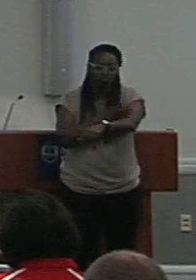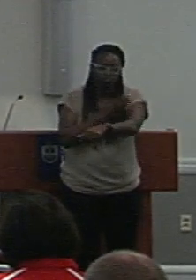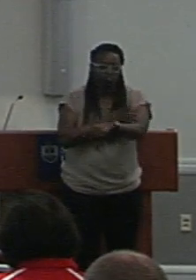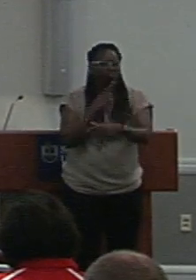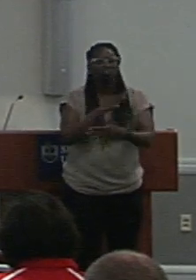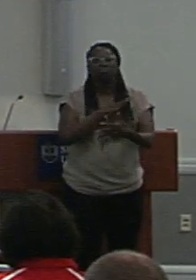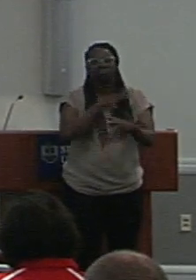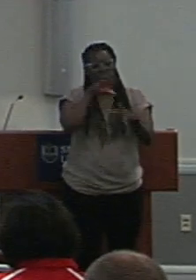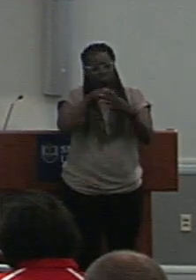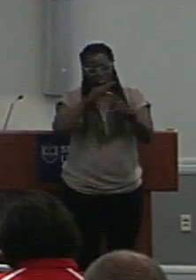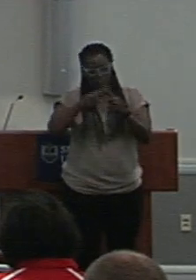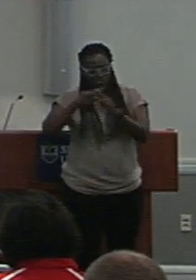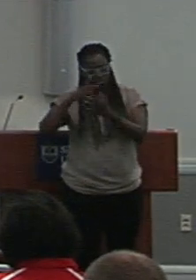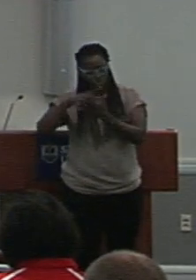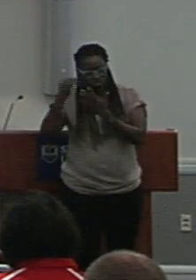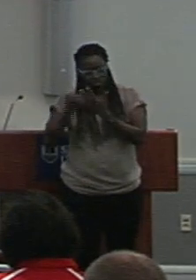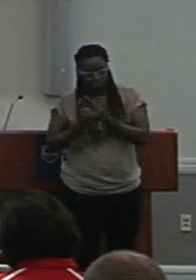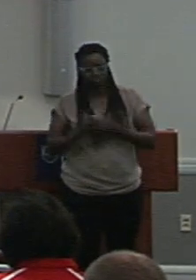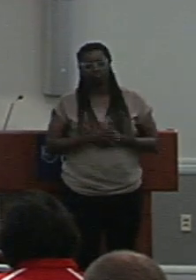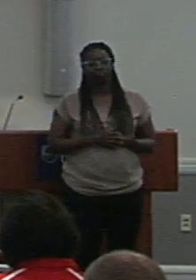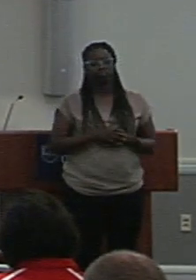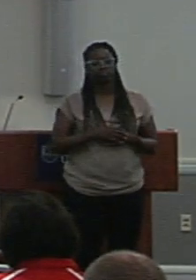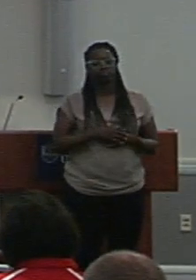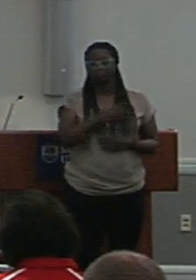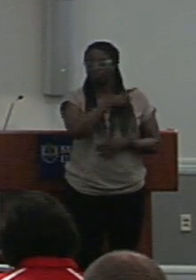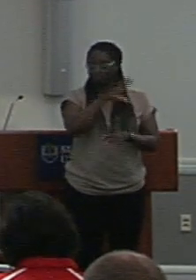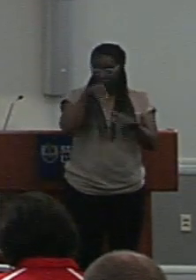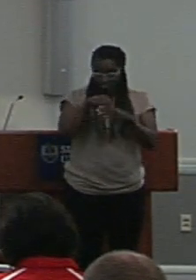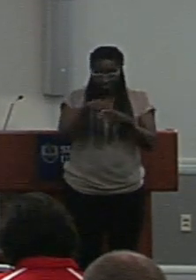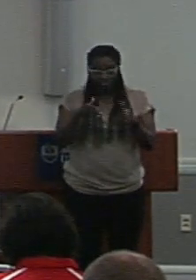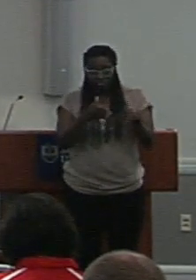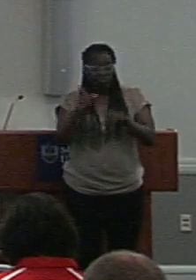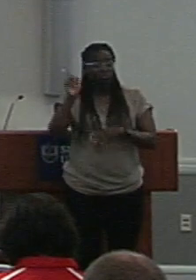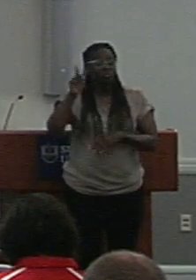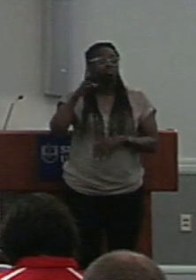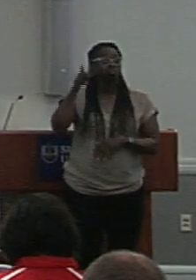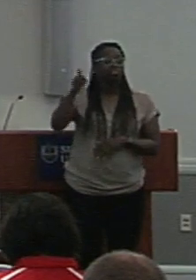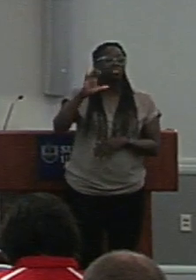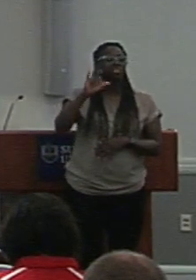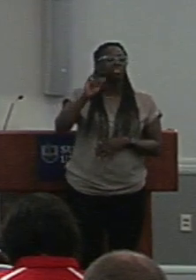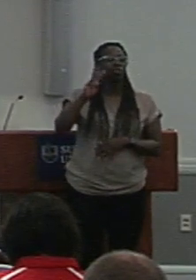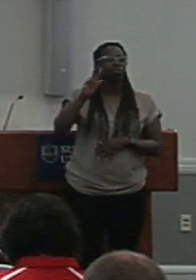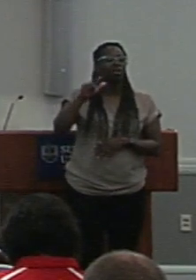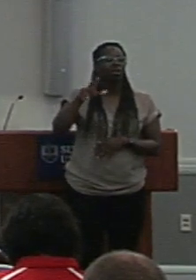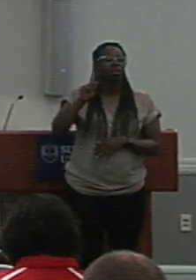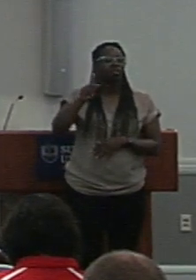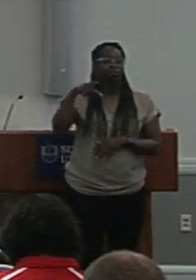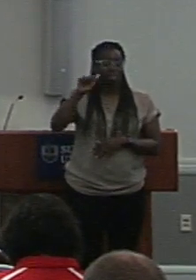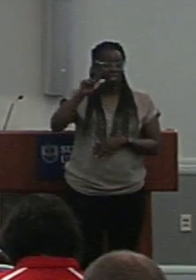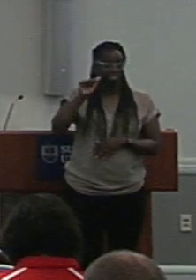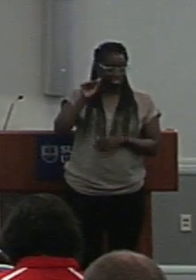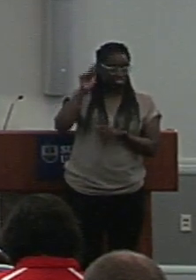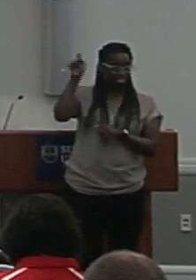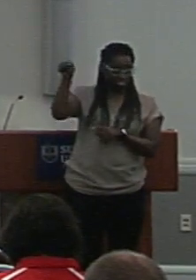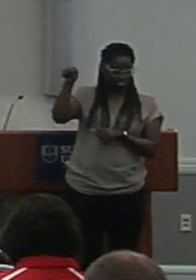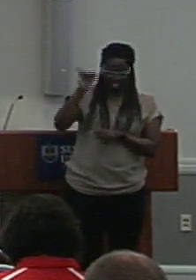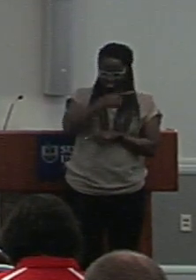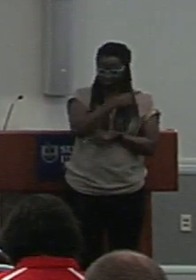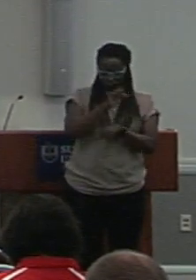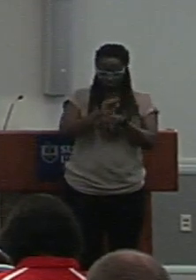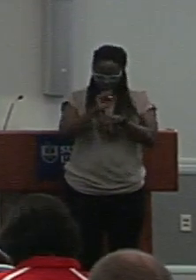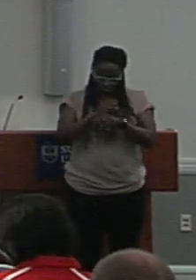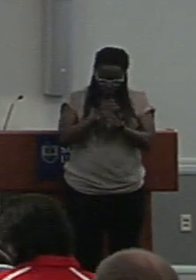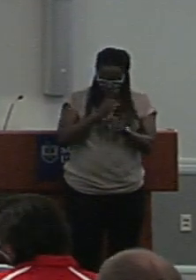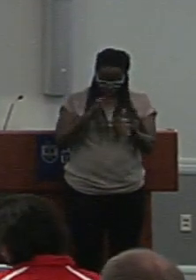Hall Plaza, which we were able to have Mayor Menino give the okay on. It was a really big deal because City